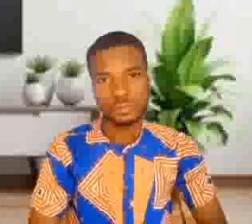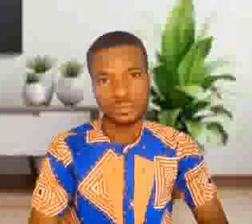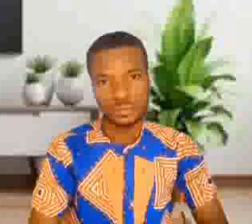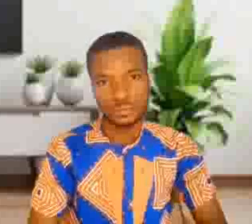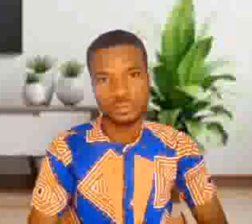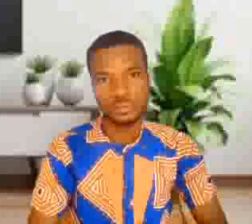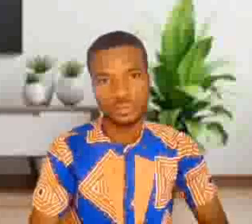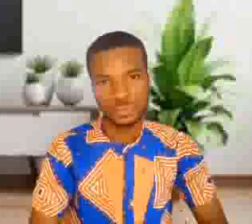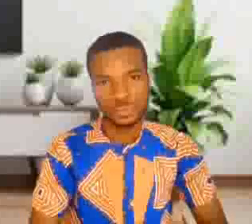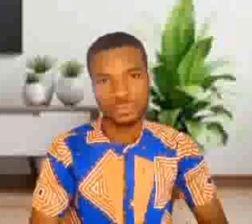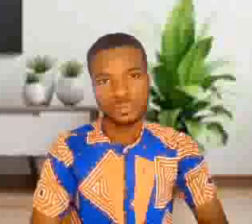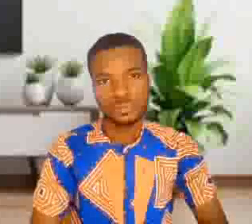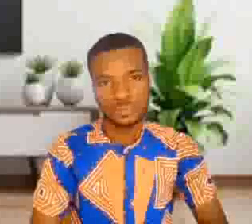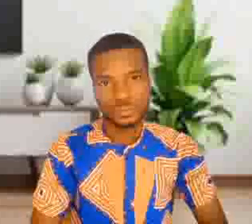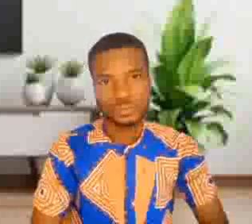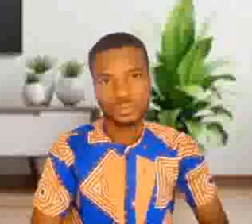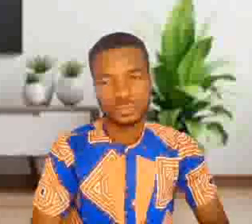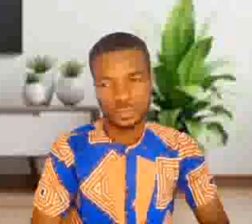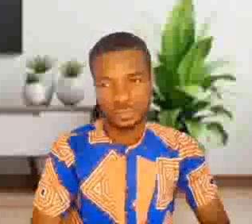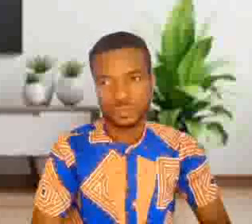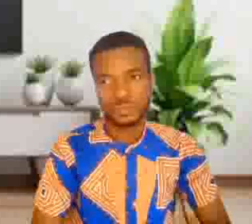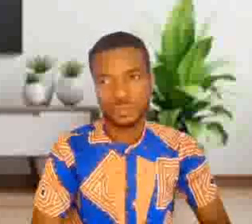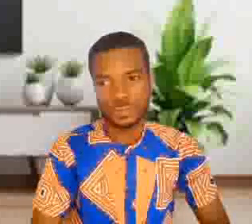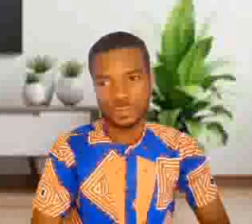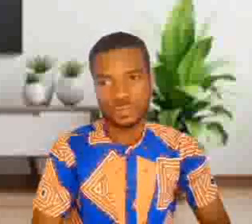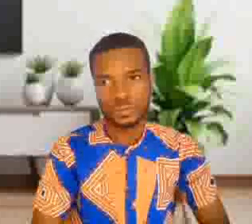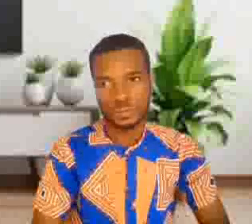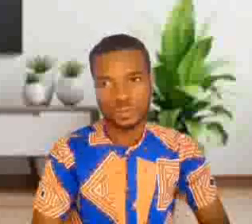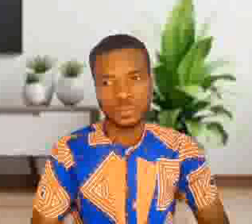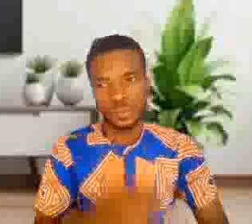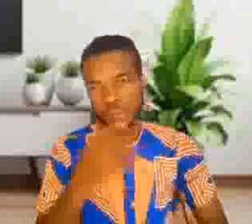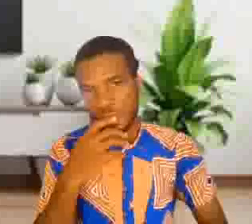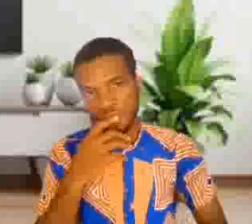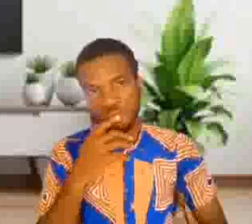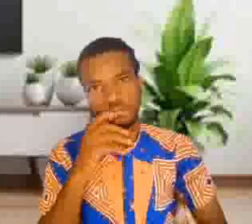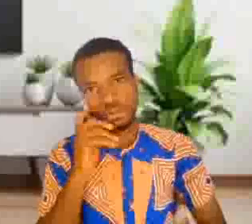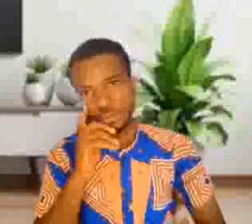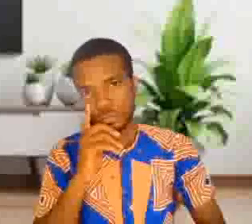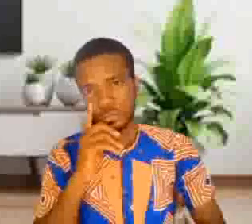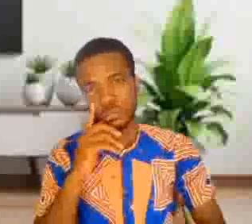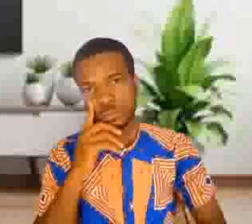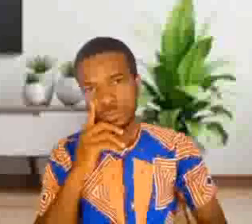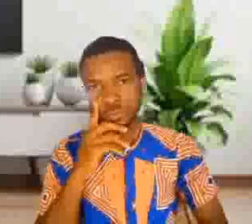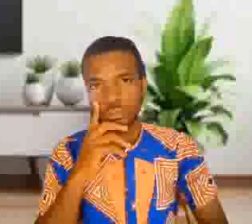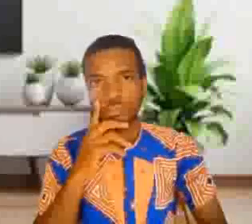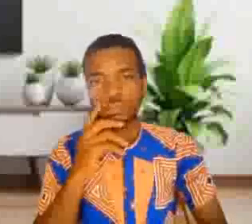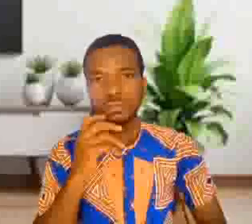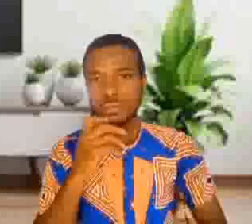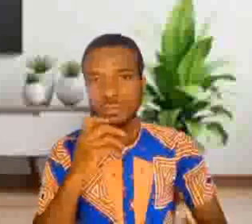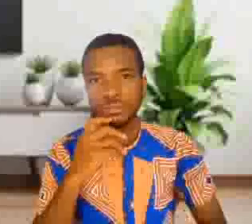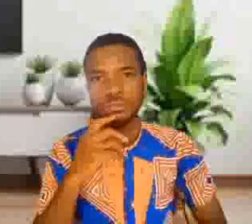man. That is in Genesis chapter 3 verse 8. The Bible said, in the cool of the